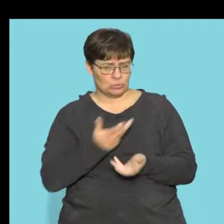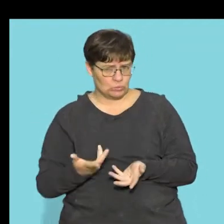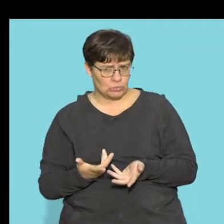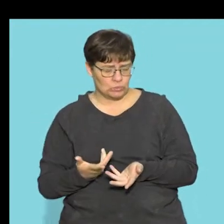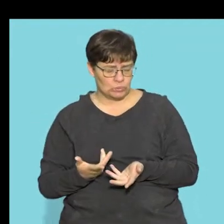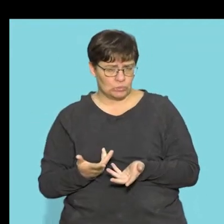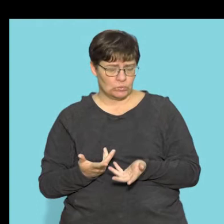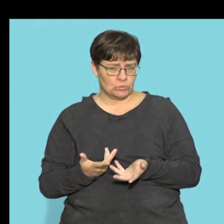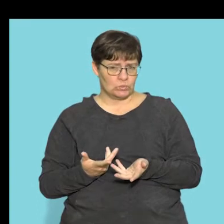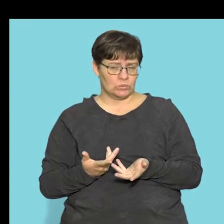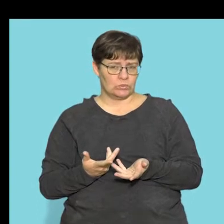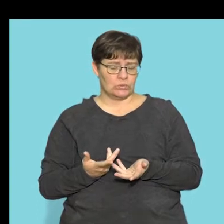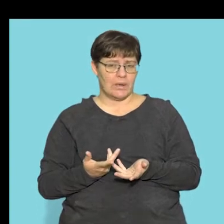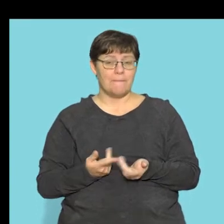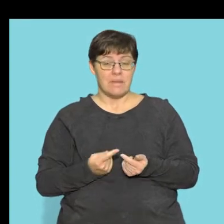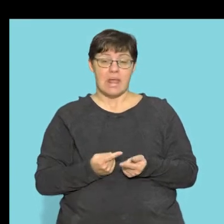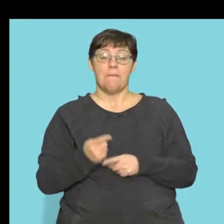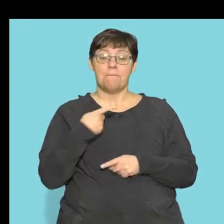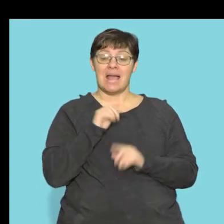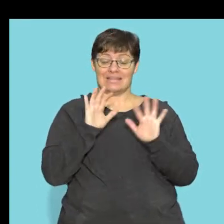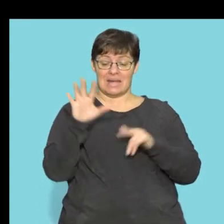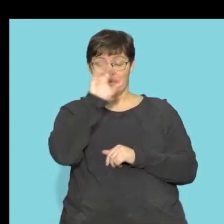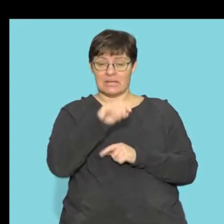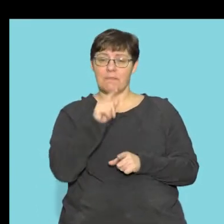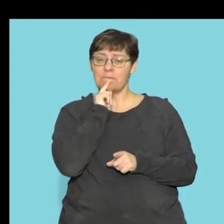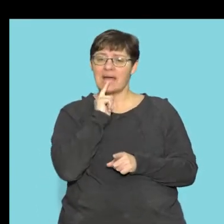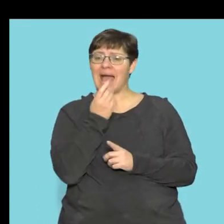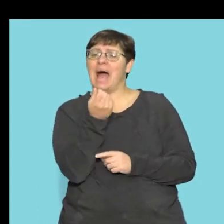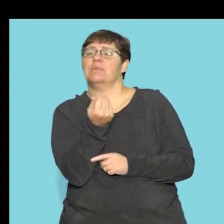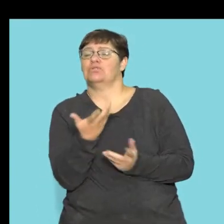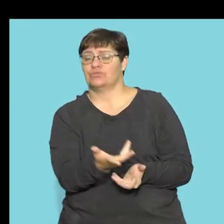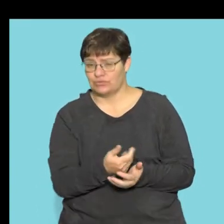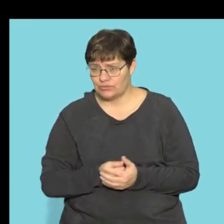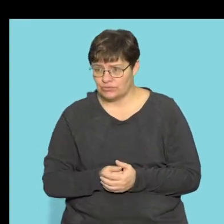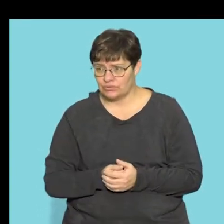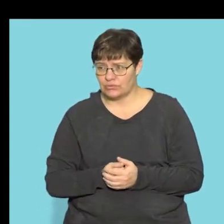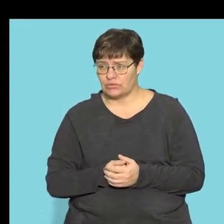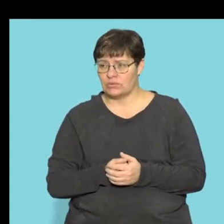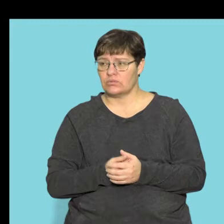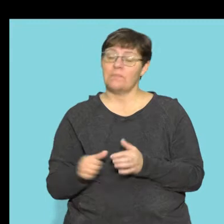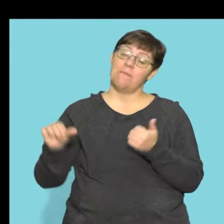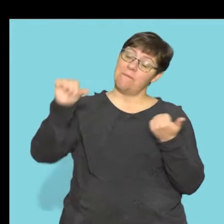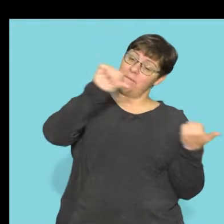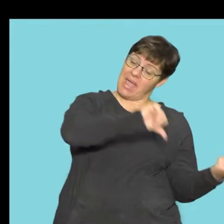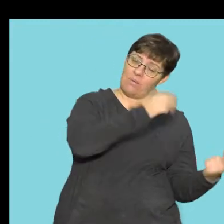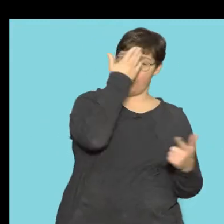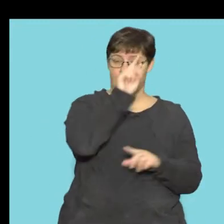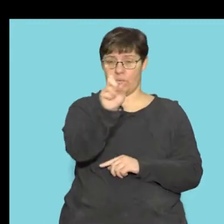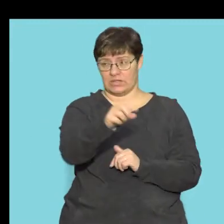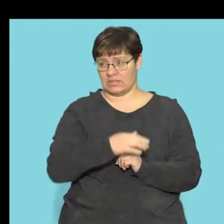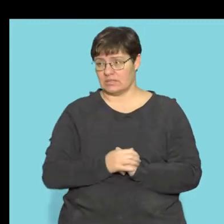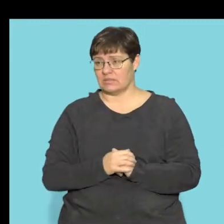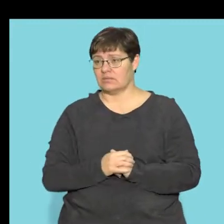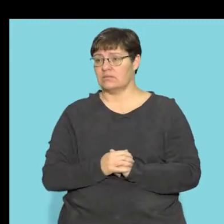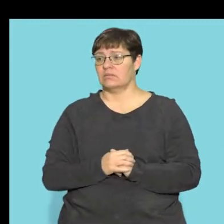You will have paid on your student loan at the end of these 18 months. So we need to quickly go back to what we know,